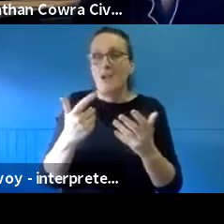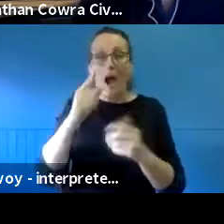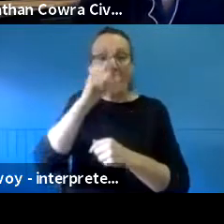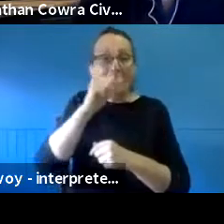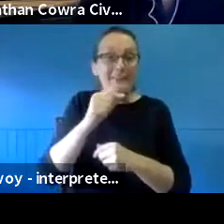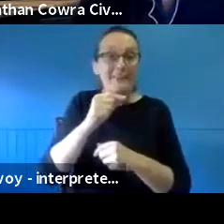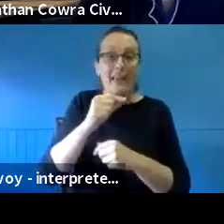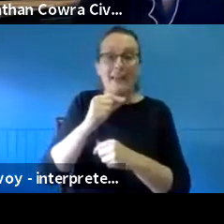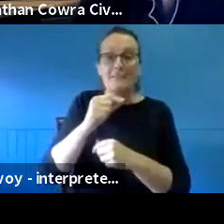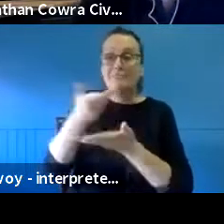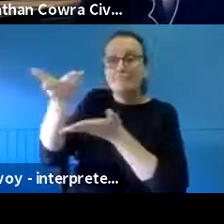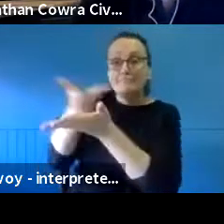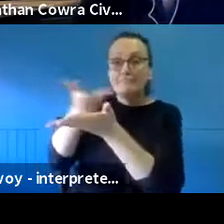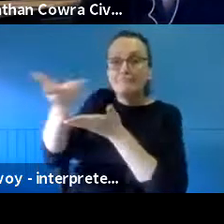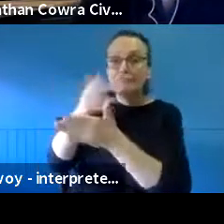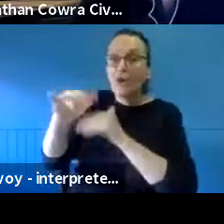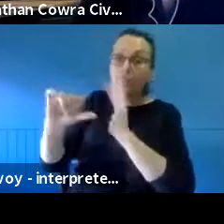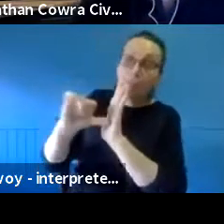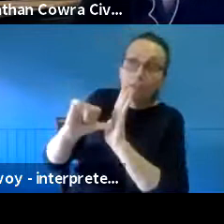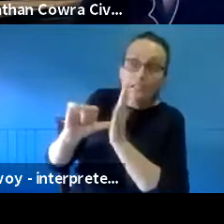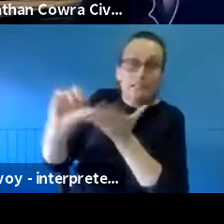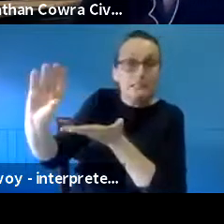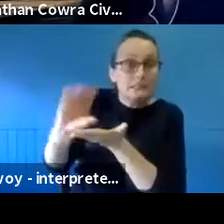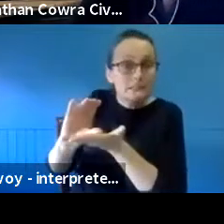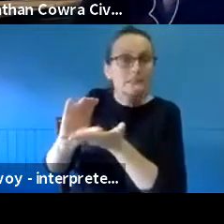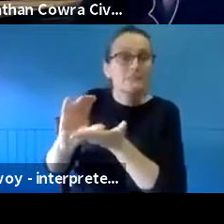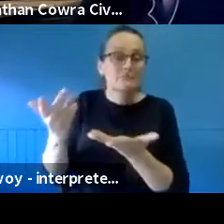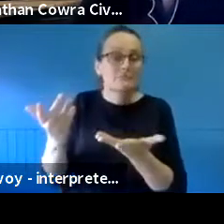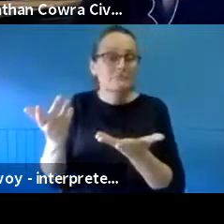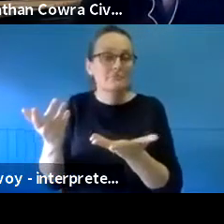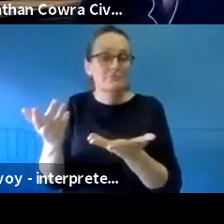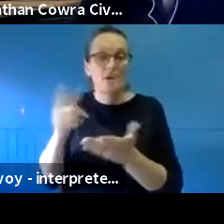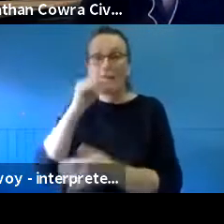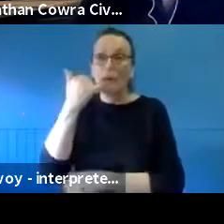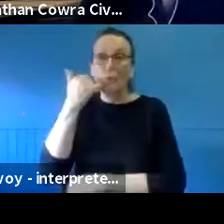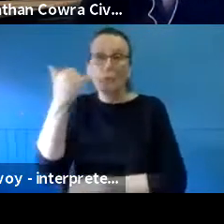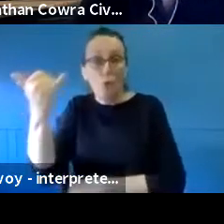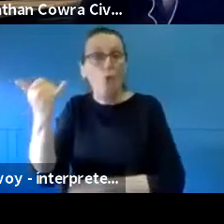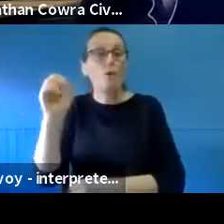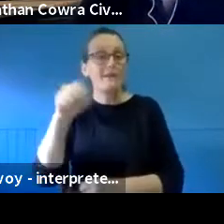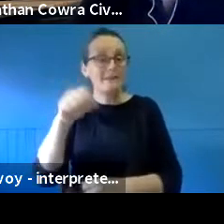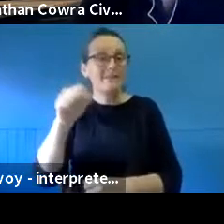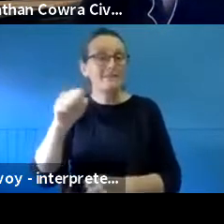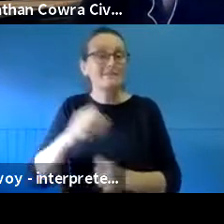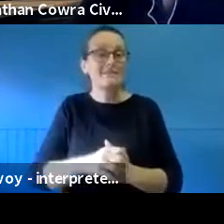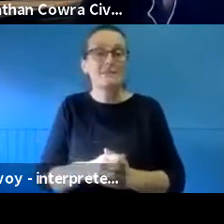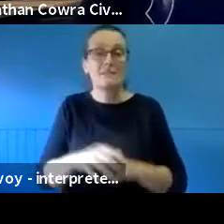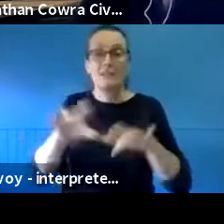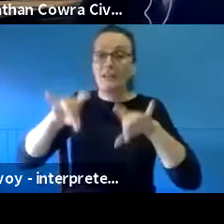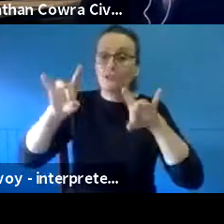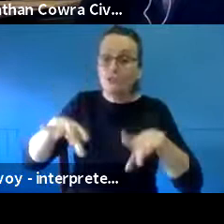conversations directly with the funding body, like I can, you know, pick up the phone and chat to Lydia Miller at Australia